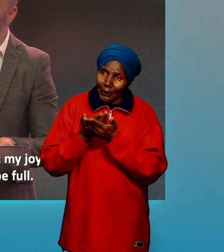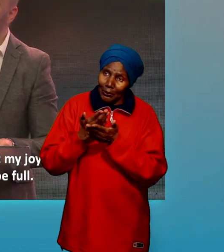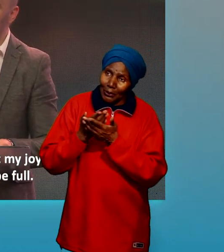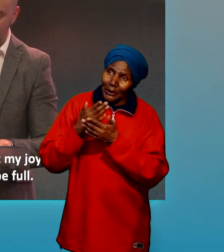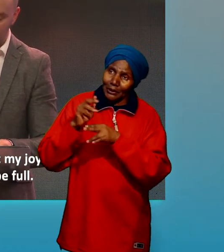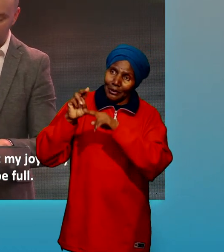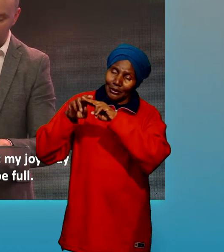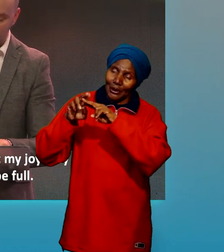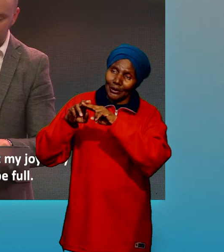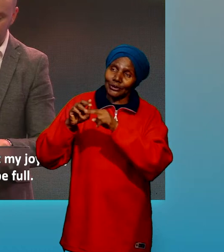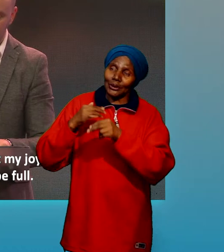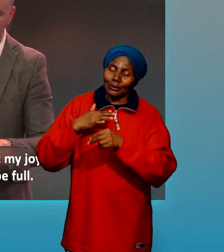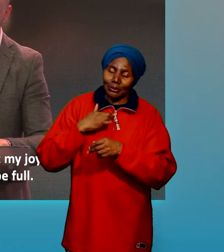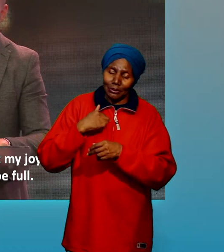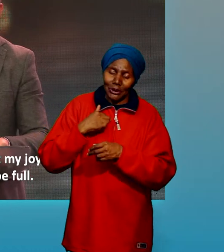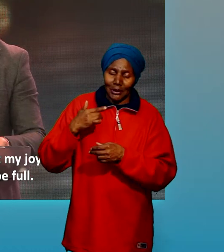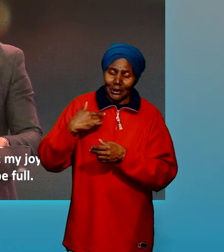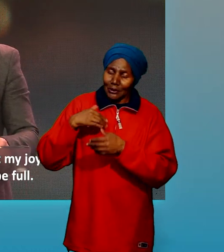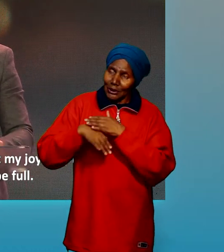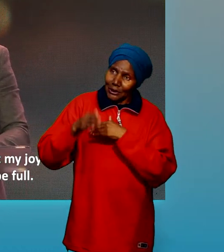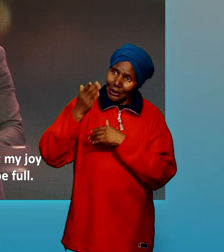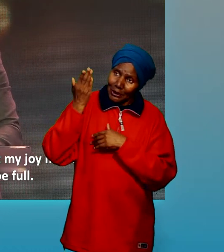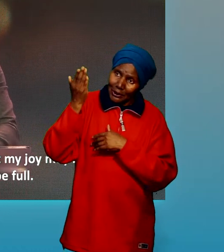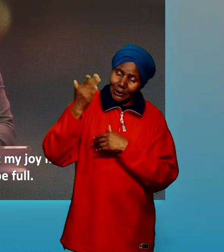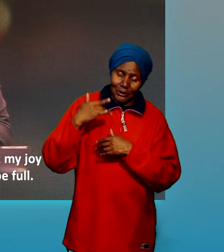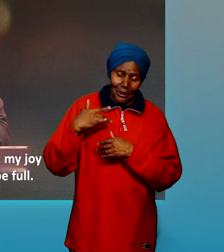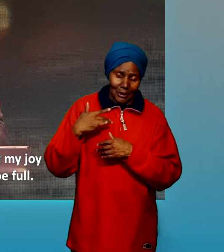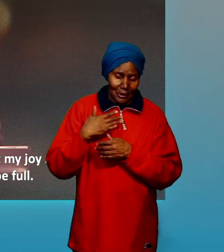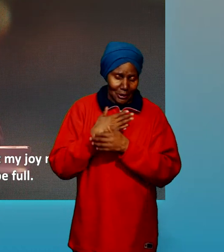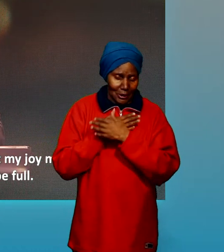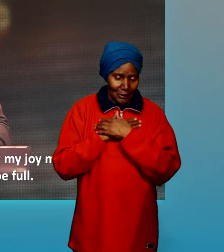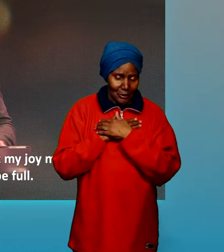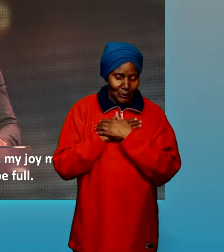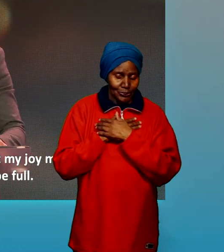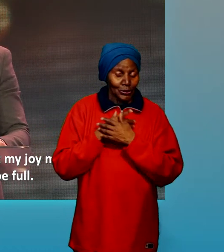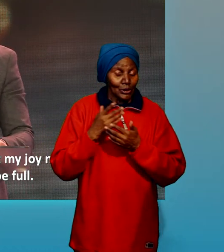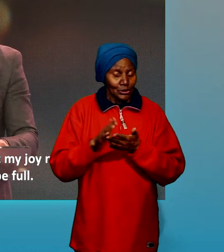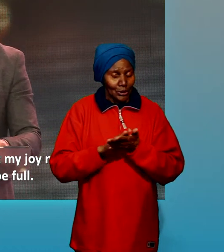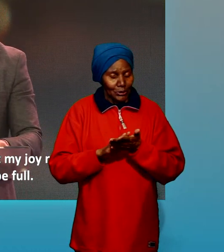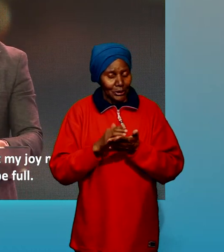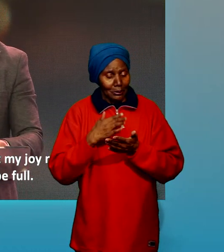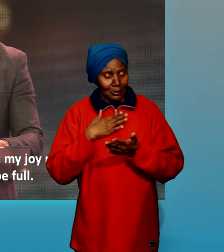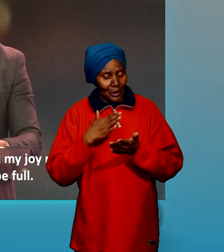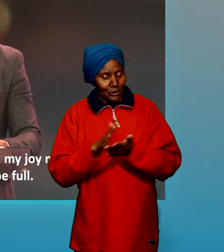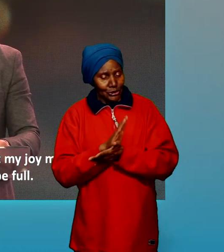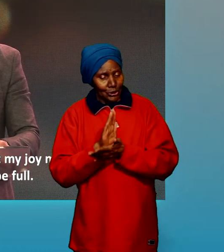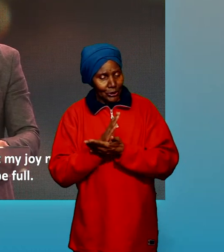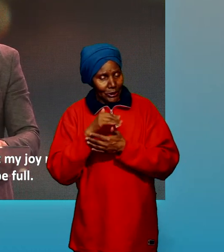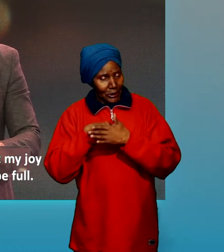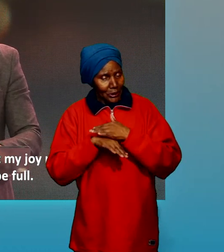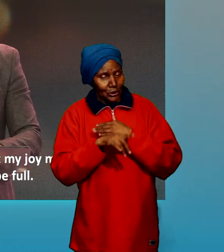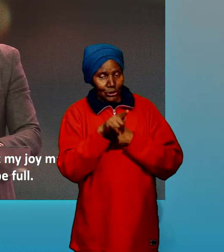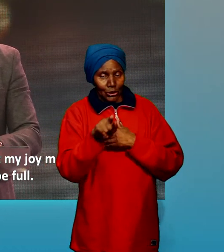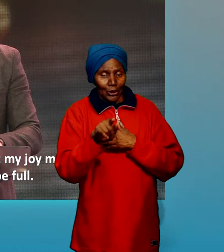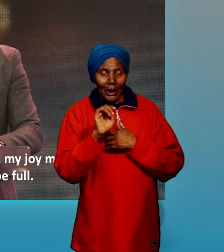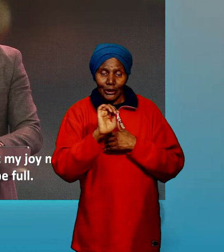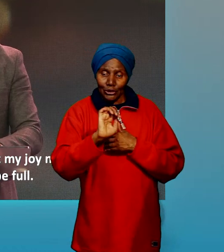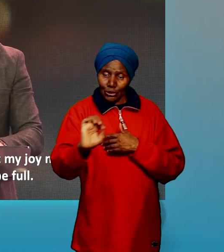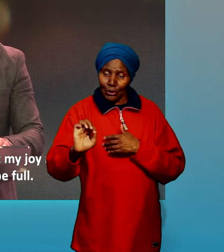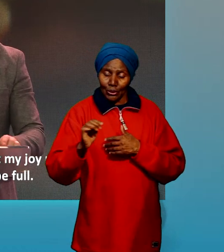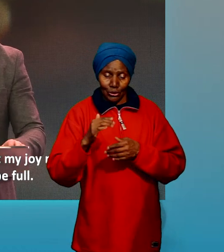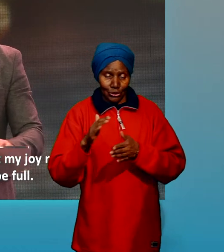These things I have spoken to you, that your joy, my joy, may be in you, and that your joy may